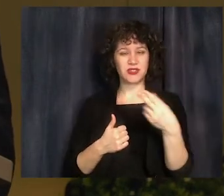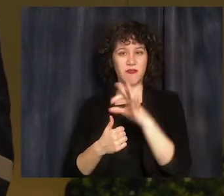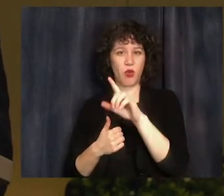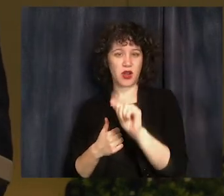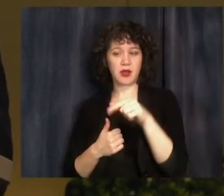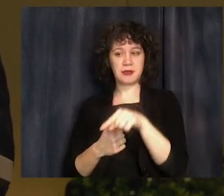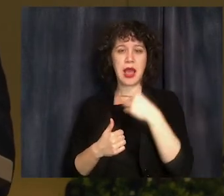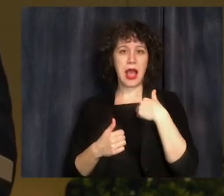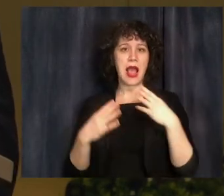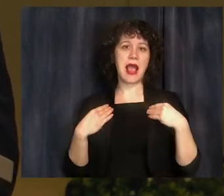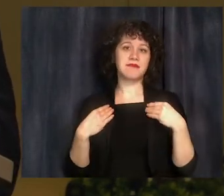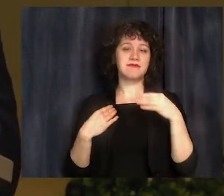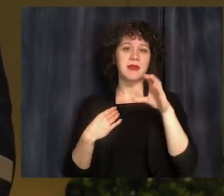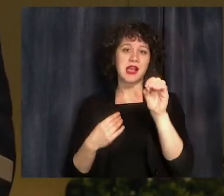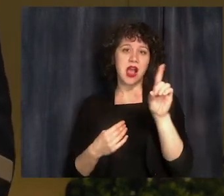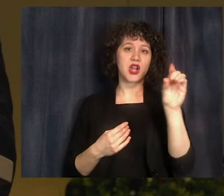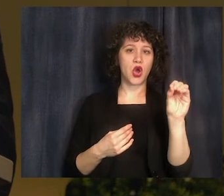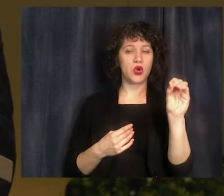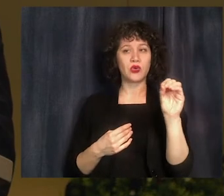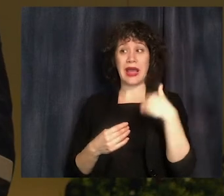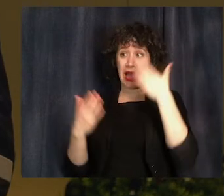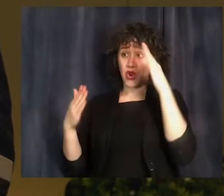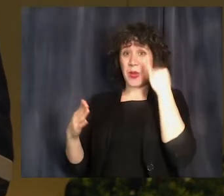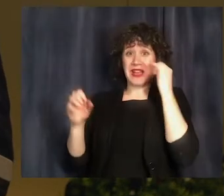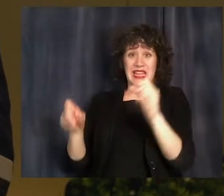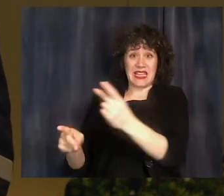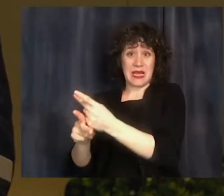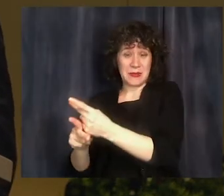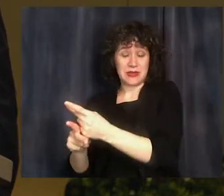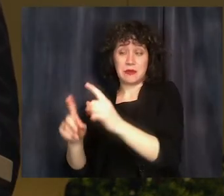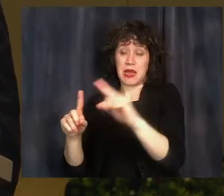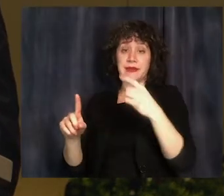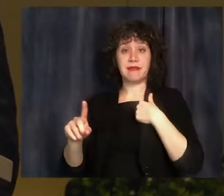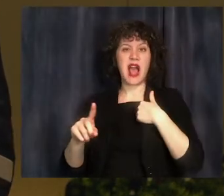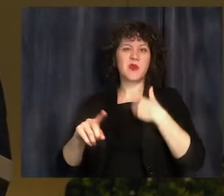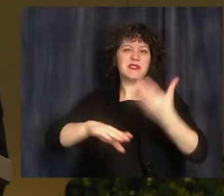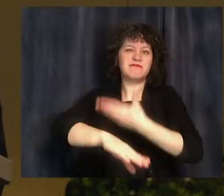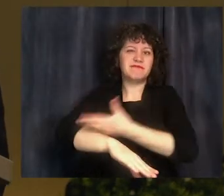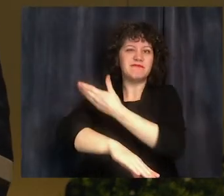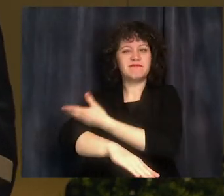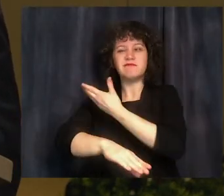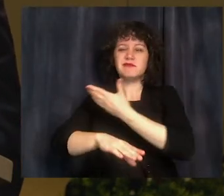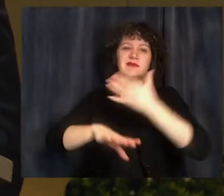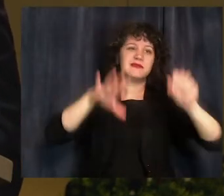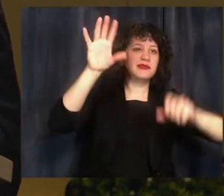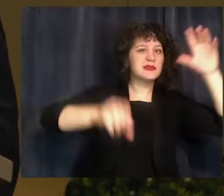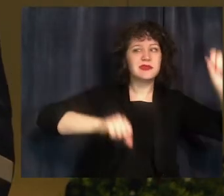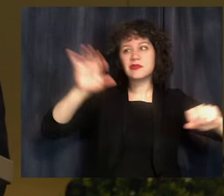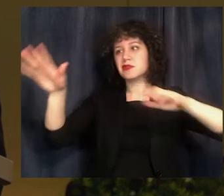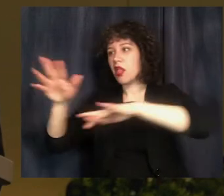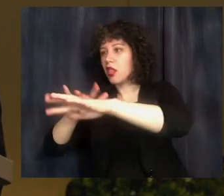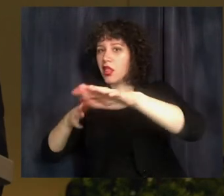settled. I was putting in long days, demolishing things and putting them back together. Near the end of the week I spent there, I attended an evening pool